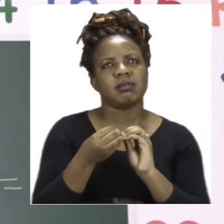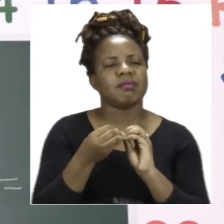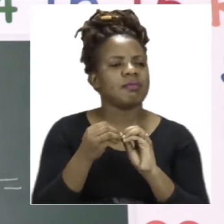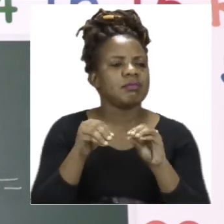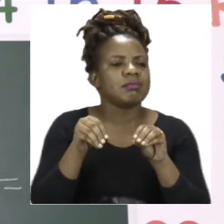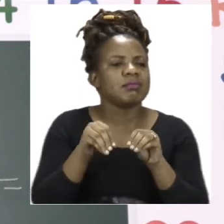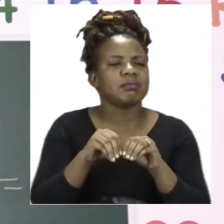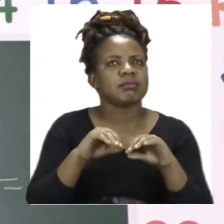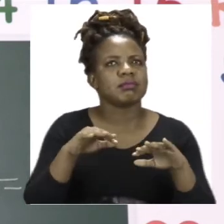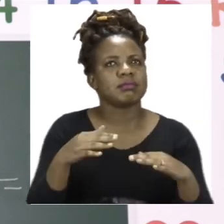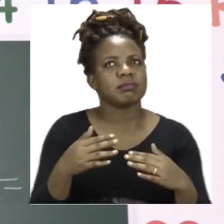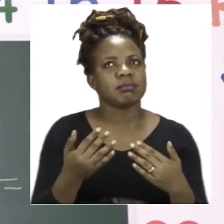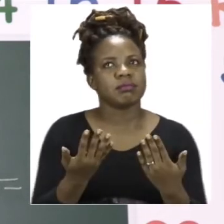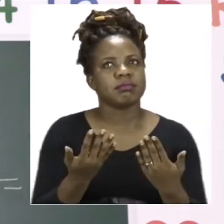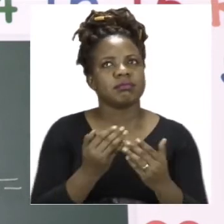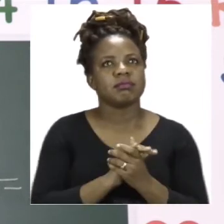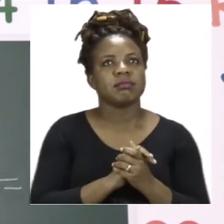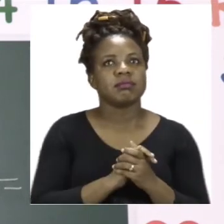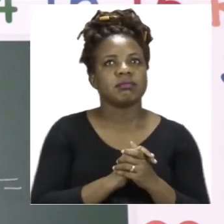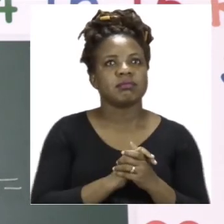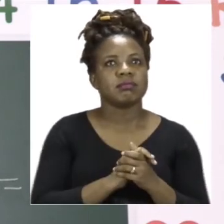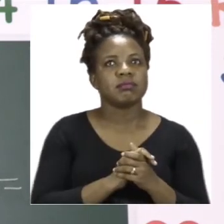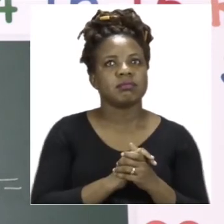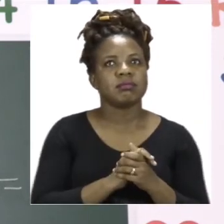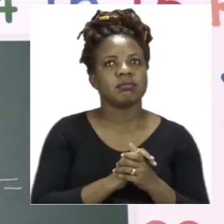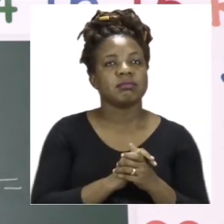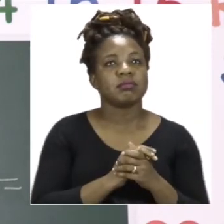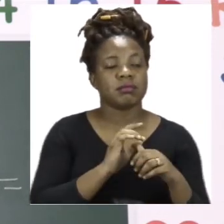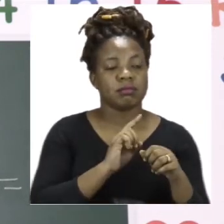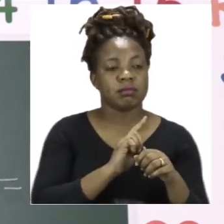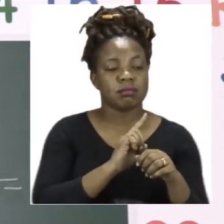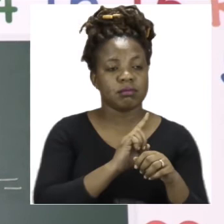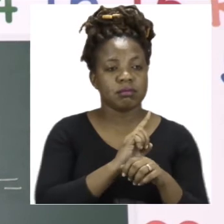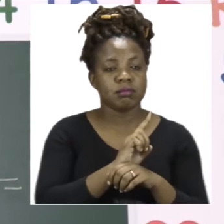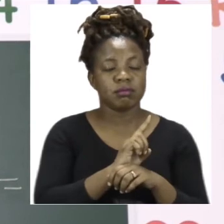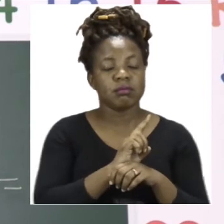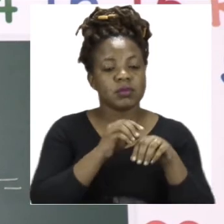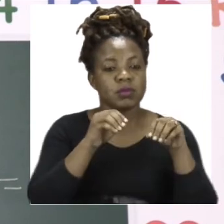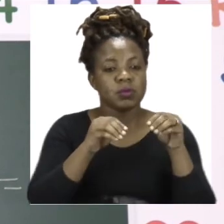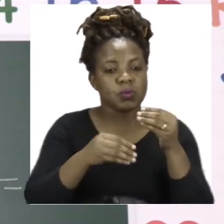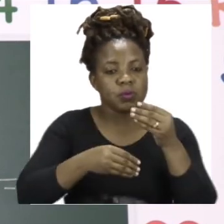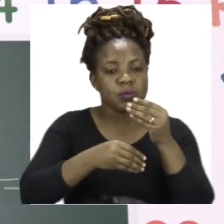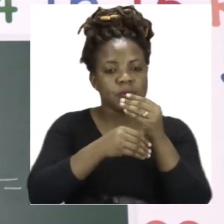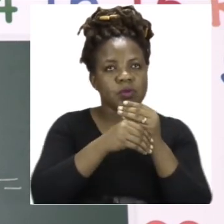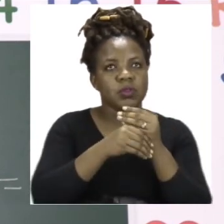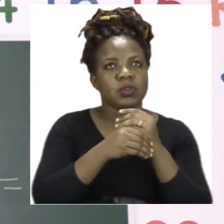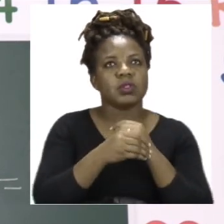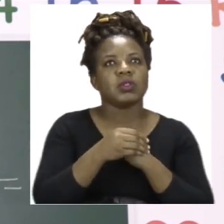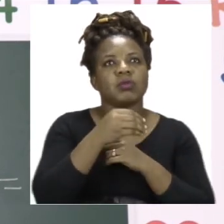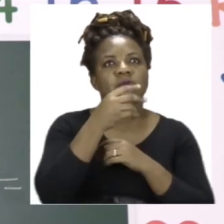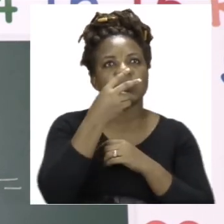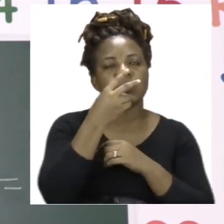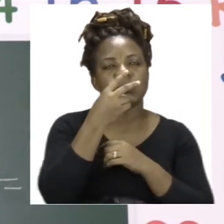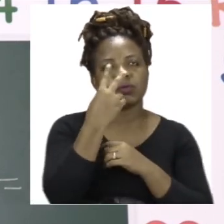girls. We are going to first add the 2 that we can see, and we're going to put it in a special bubble so